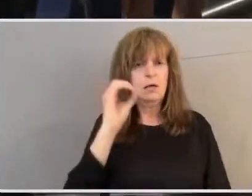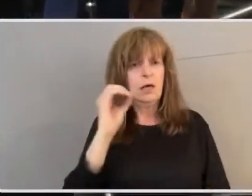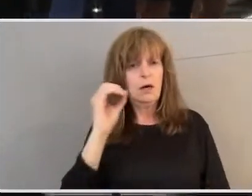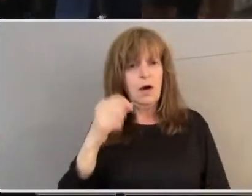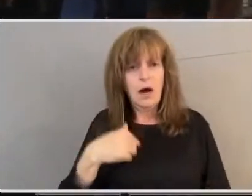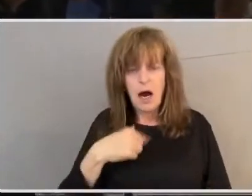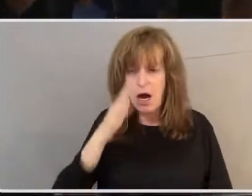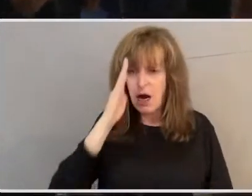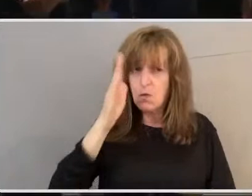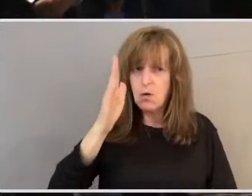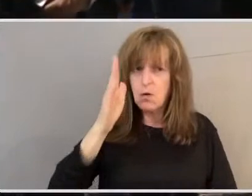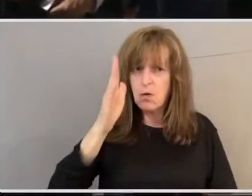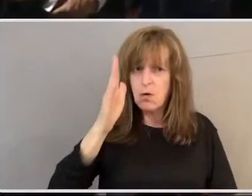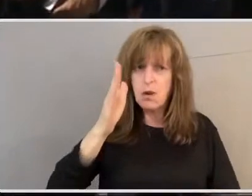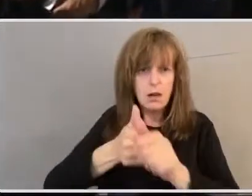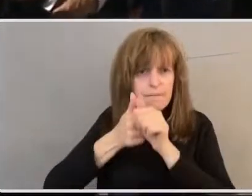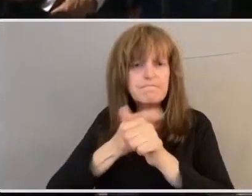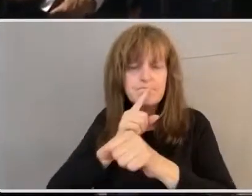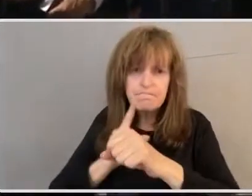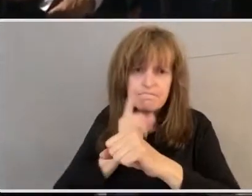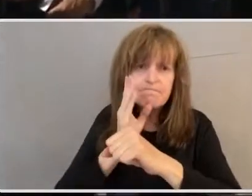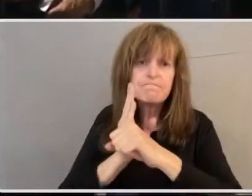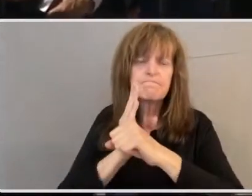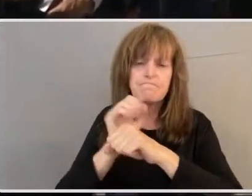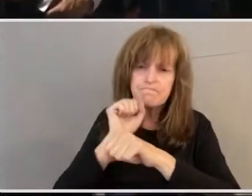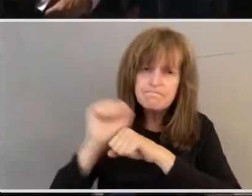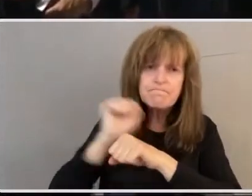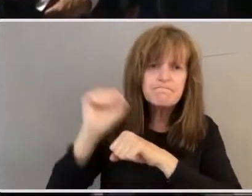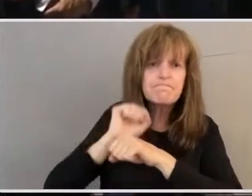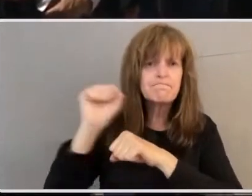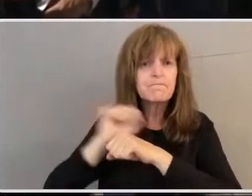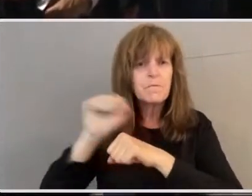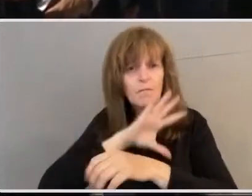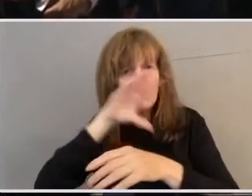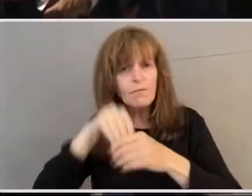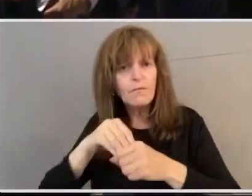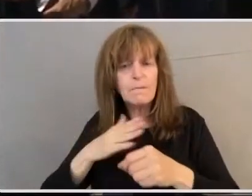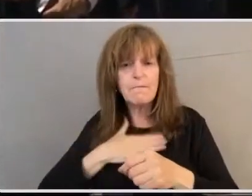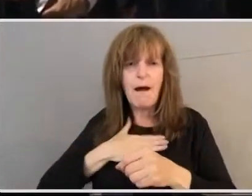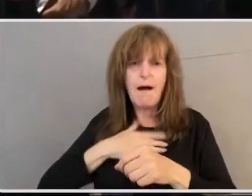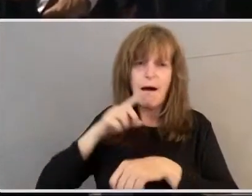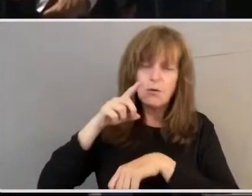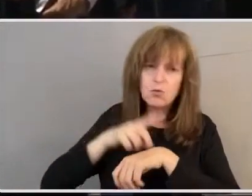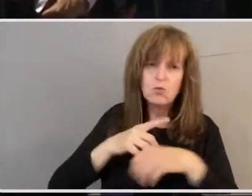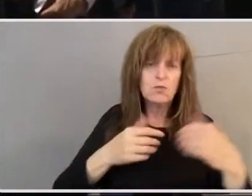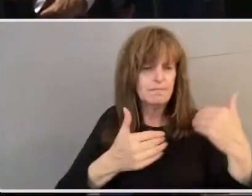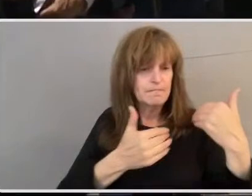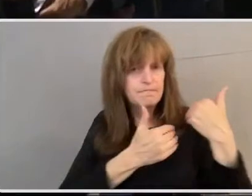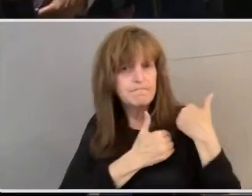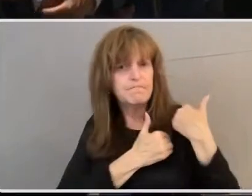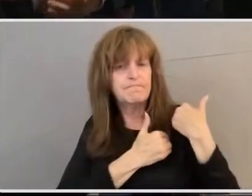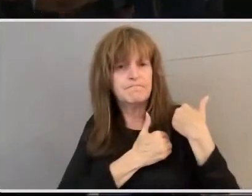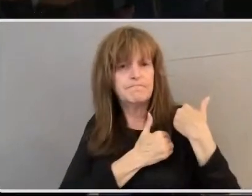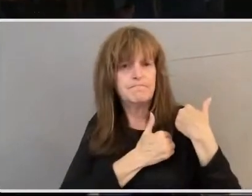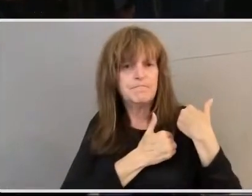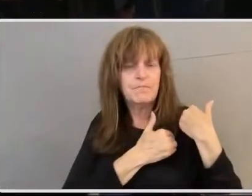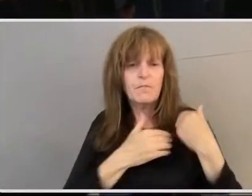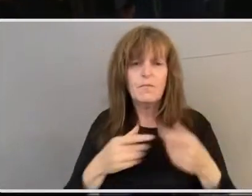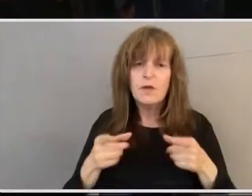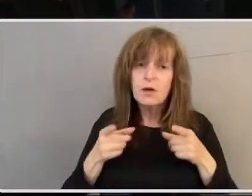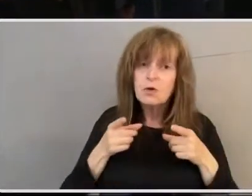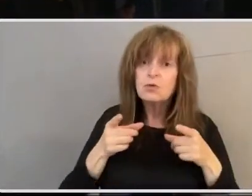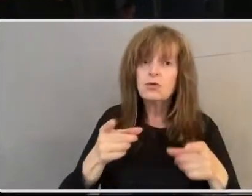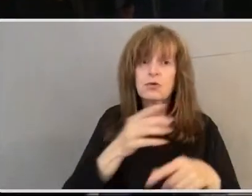and circumspect in the performance of my duties. I will speak my mind in council openly and